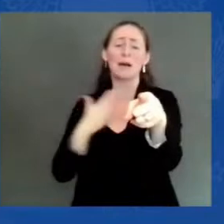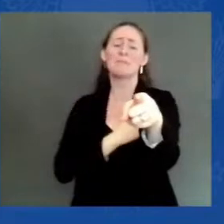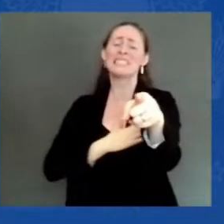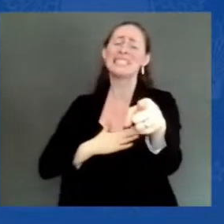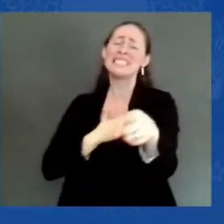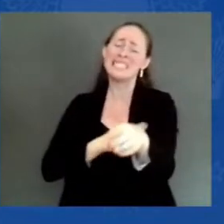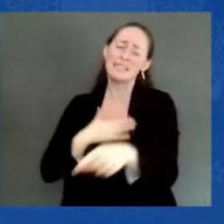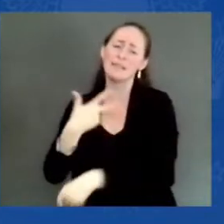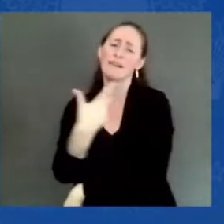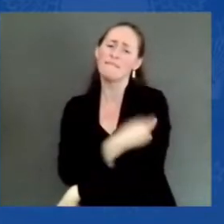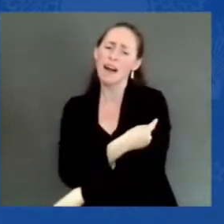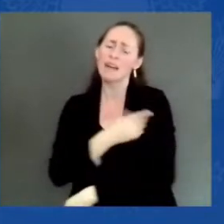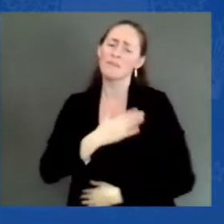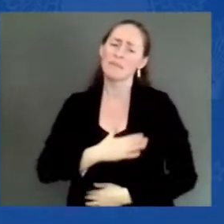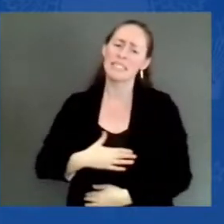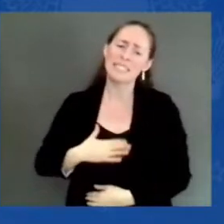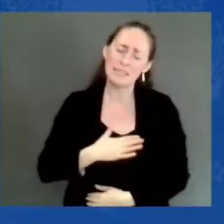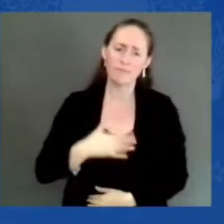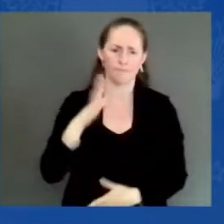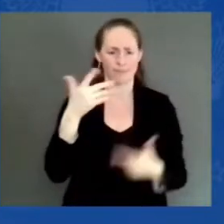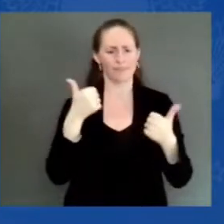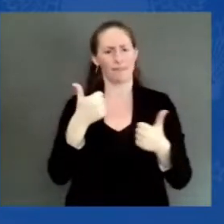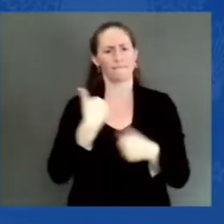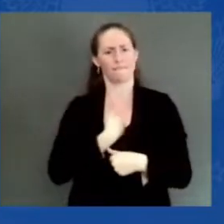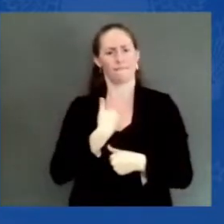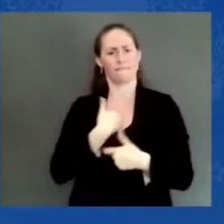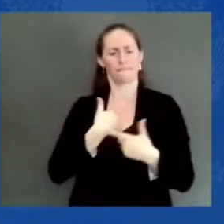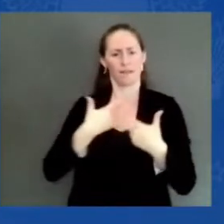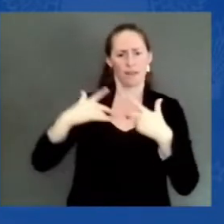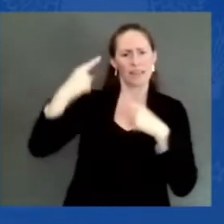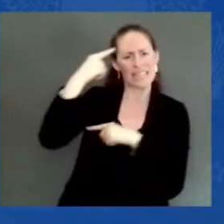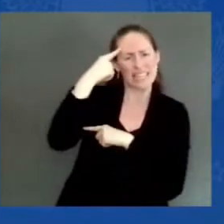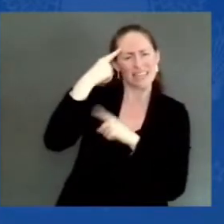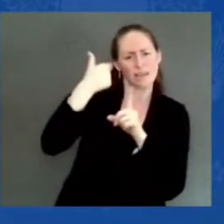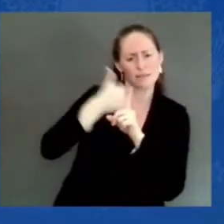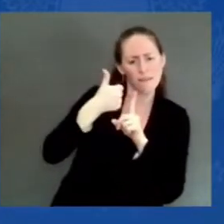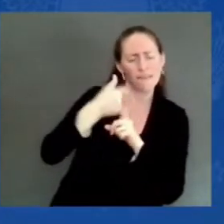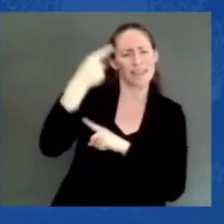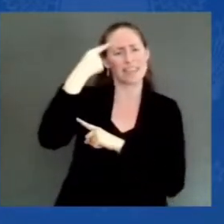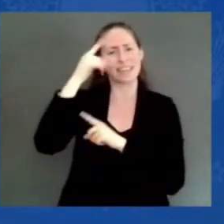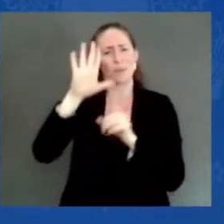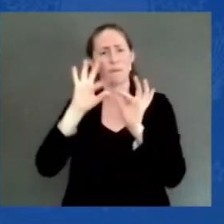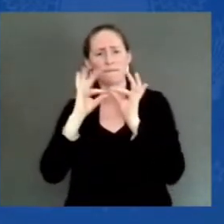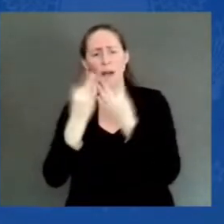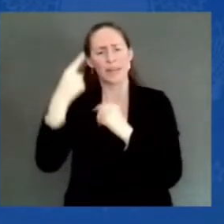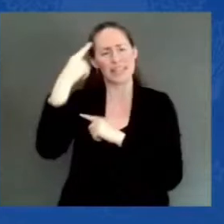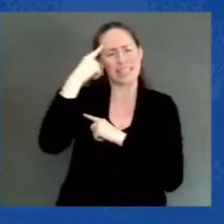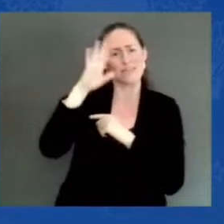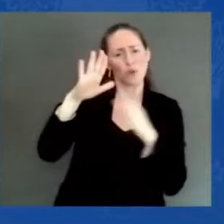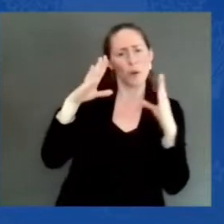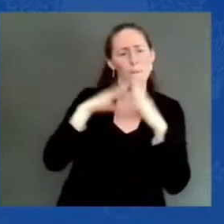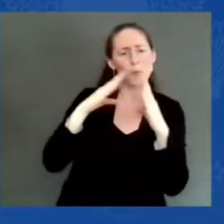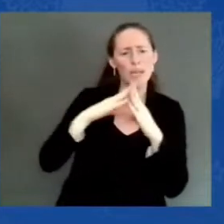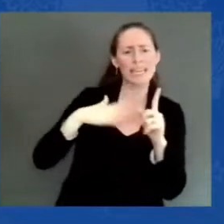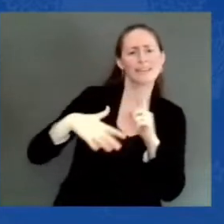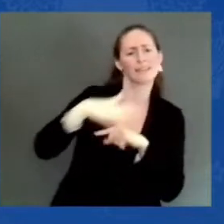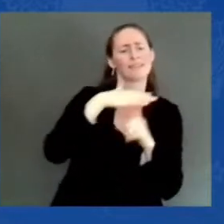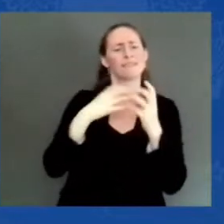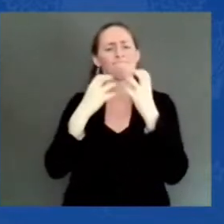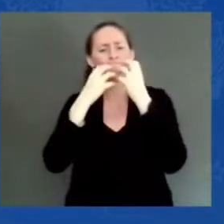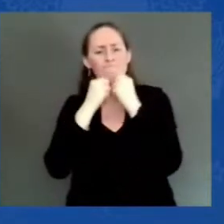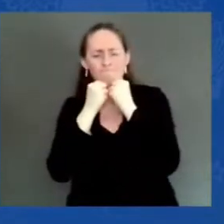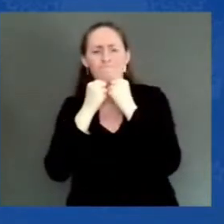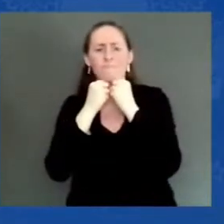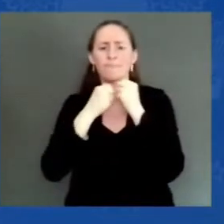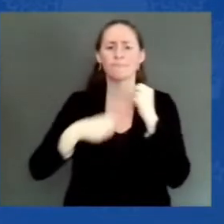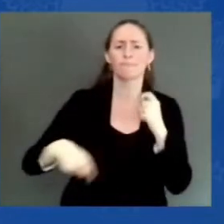yourself and for your loved ones, your neighborhood, and for your community. And to the rest of America, this is no time to